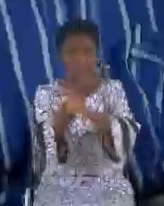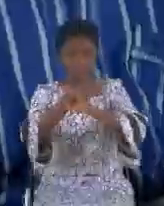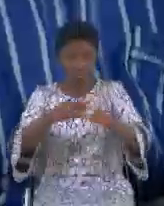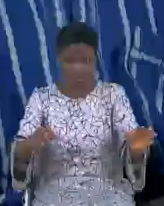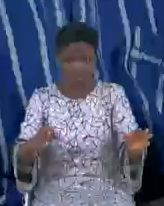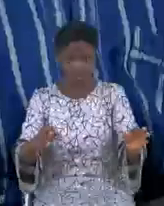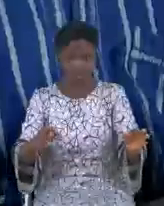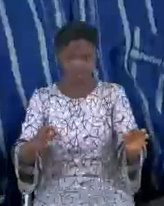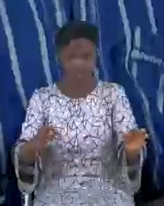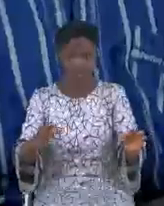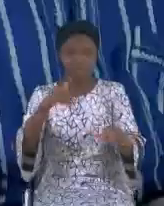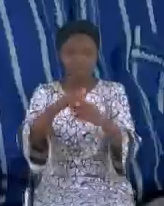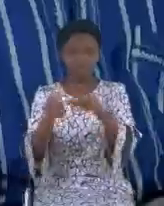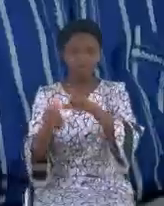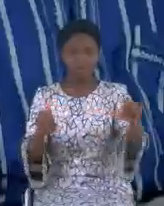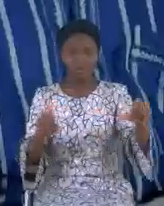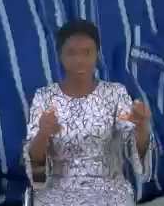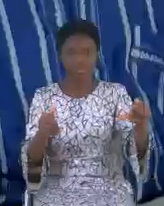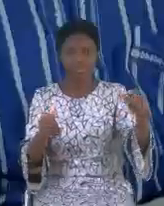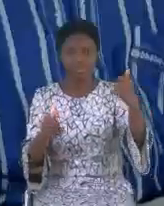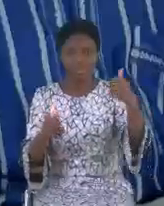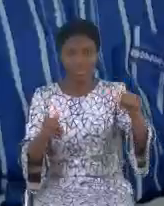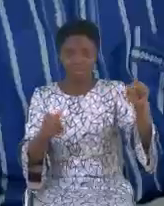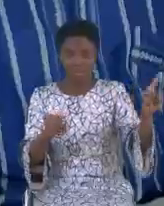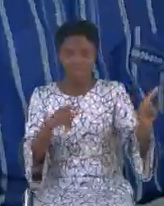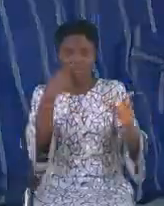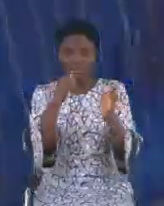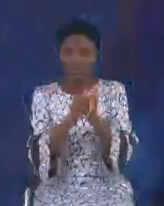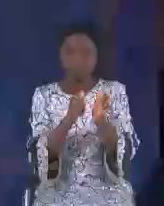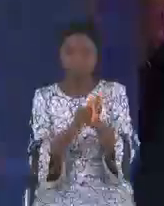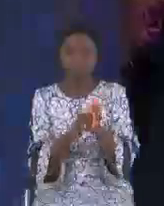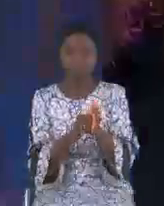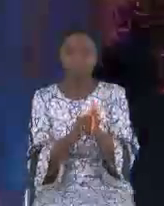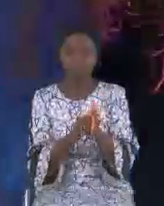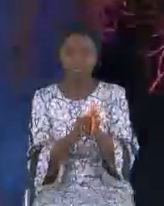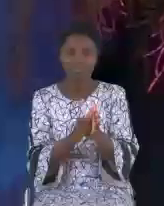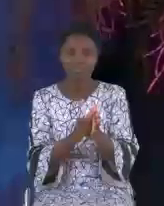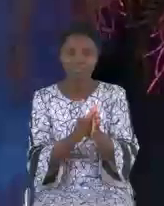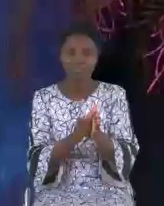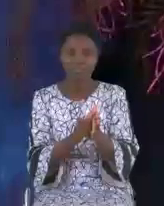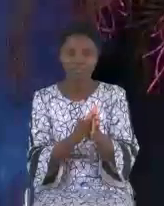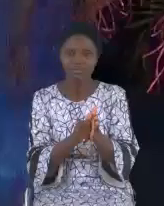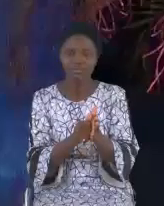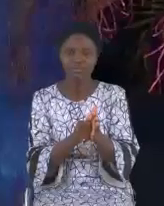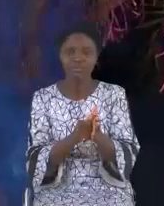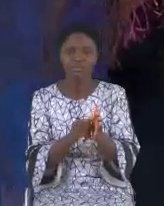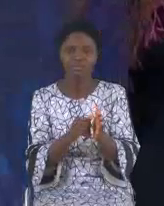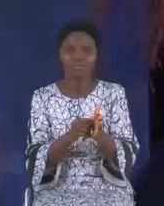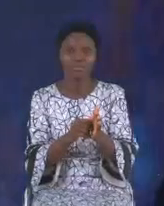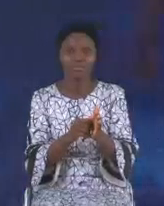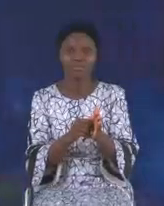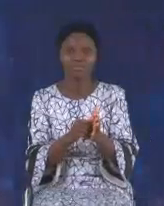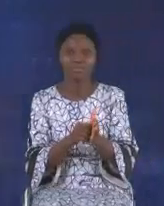look at verse 11. Verse 11 says, and such were some of you. And